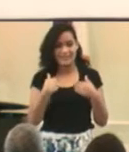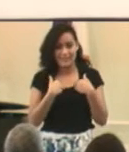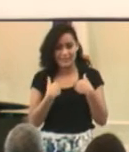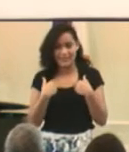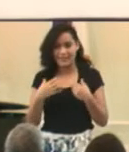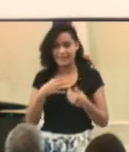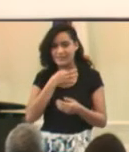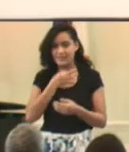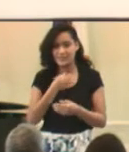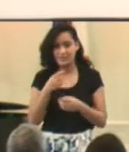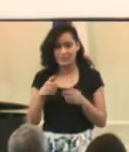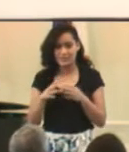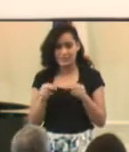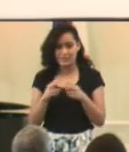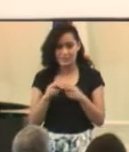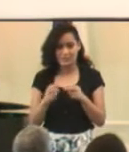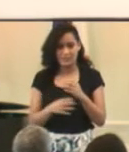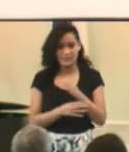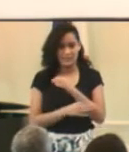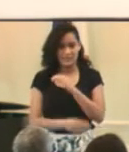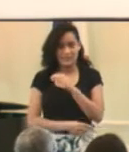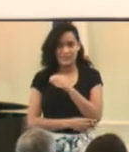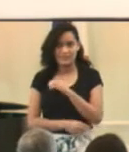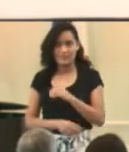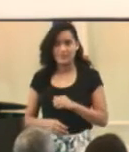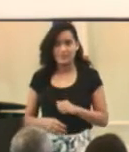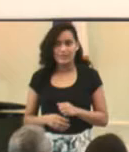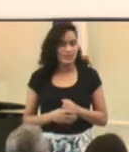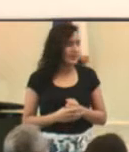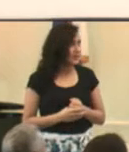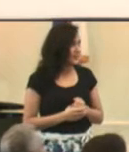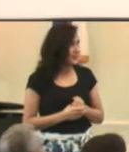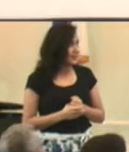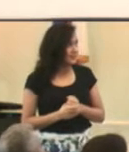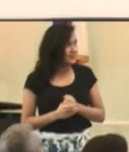like that. Next slide. And